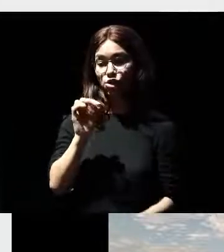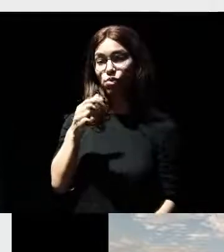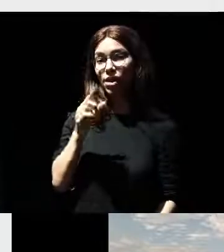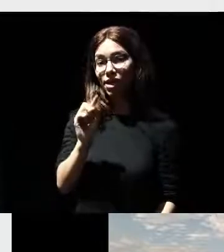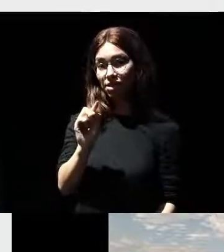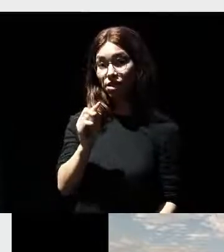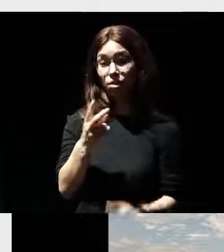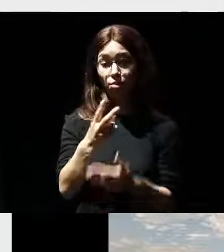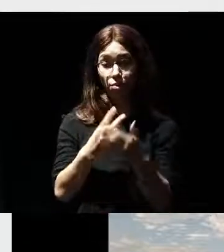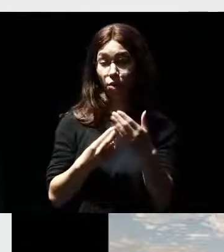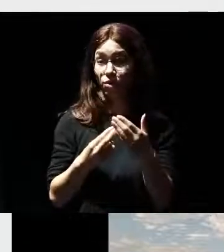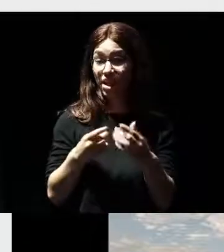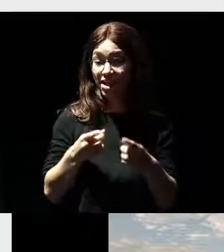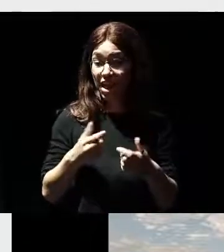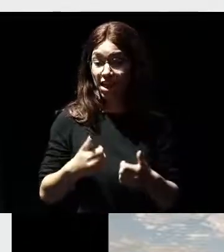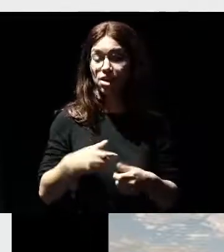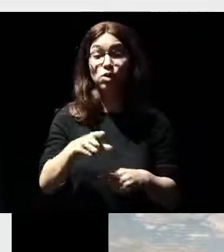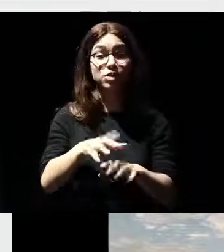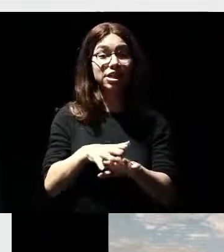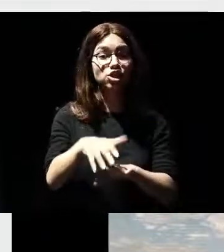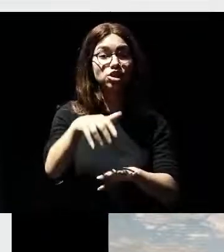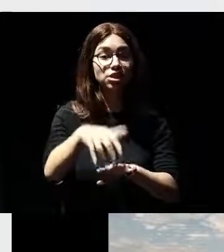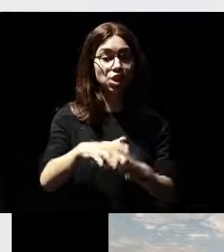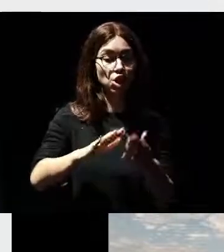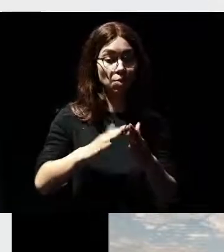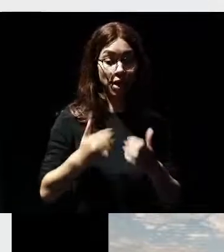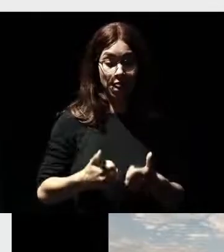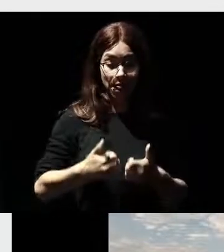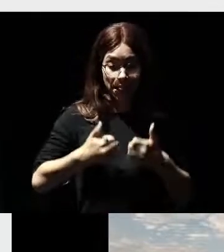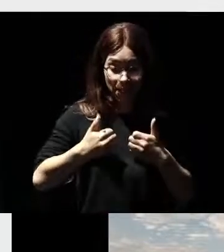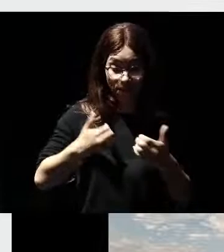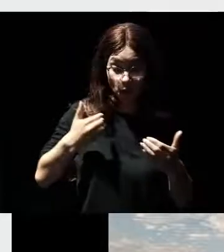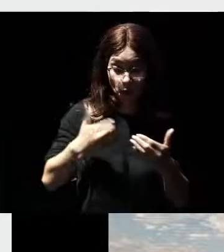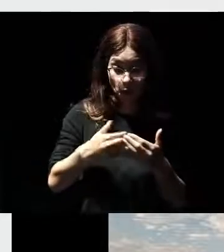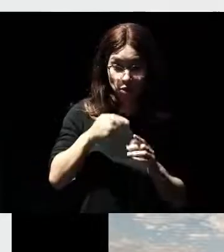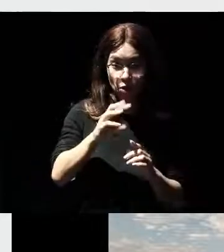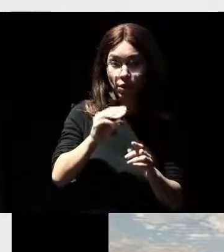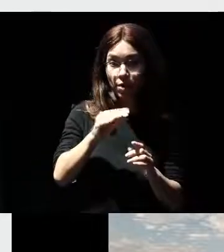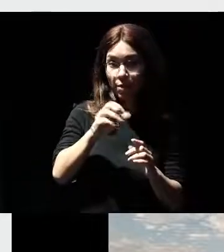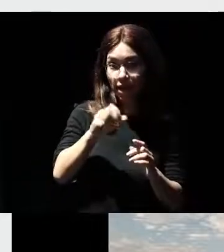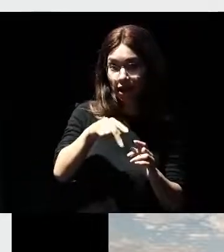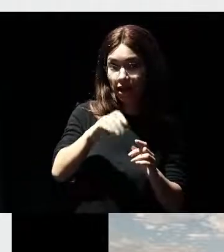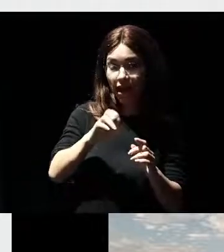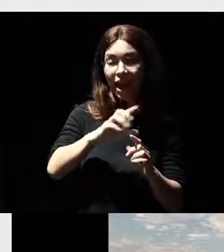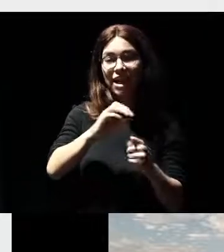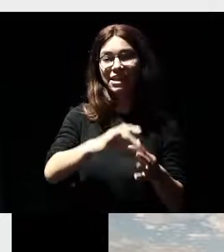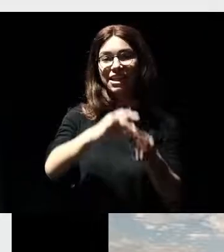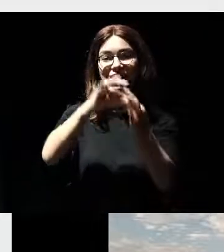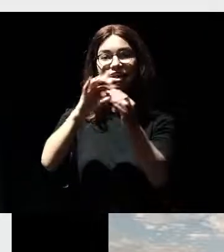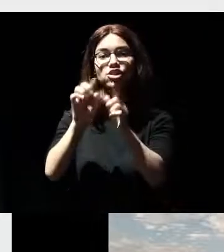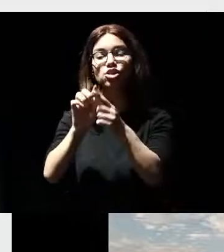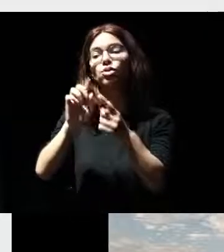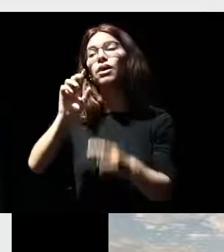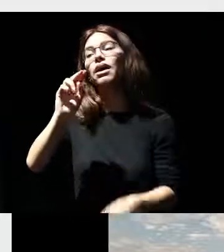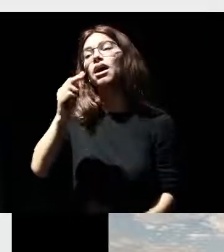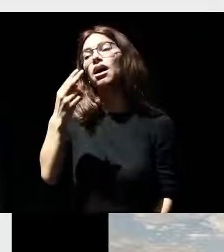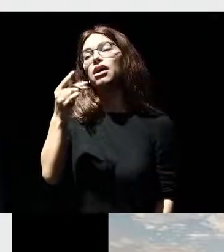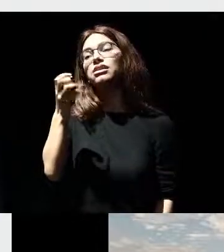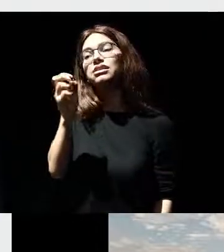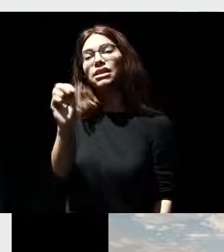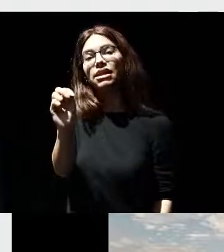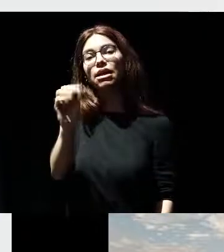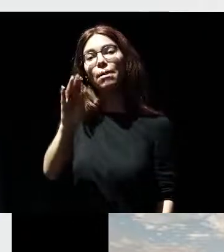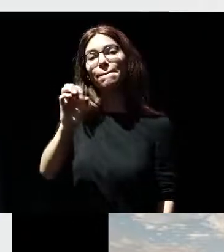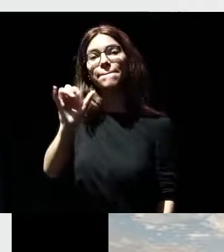who have both lived, Indigenous communities that have lived in and around Winnipeg, but also the connection up to Hudson's Bay and the